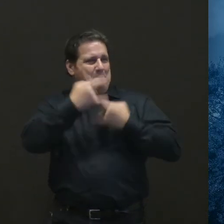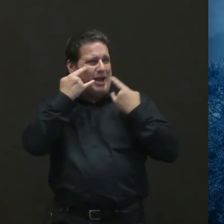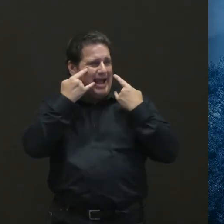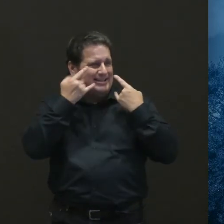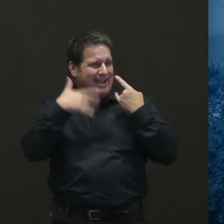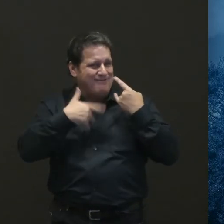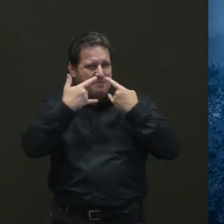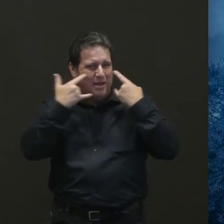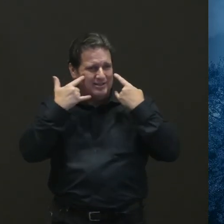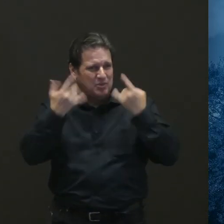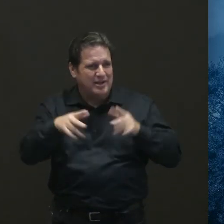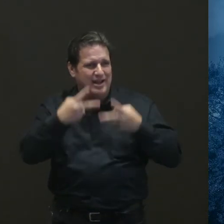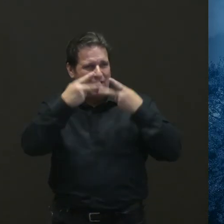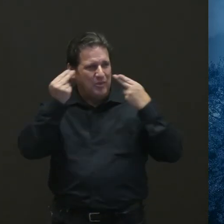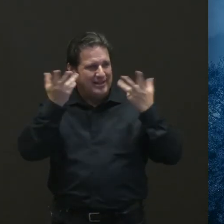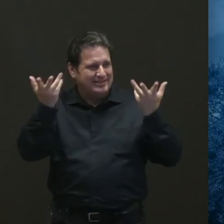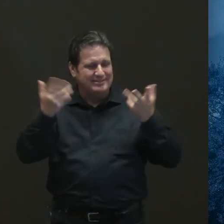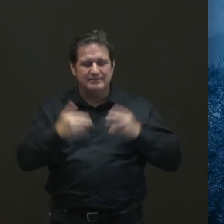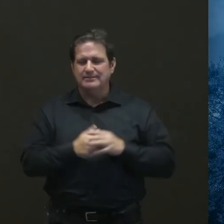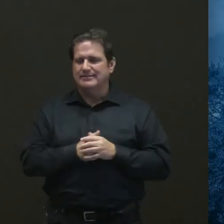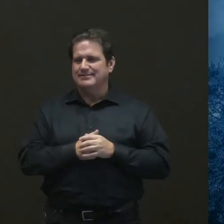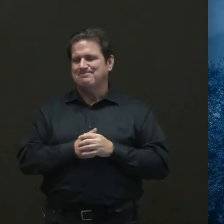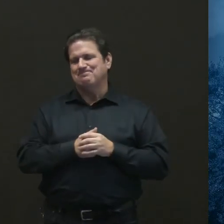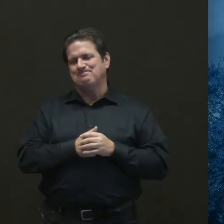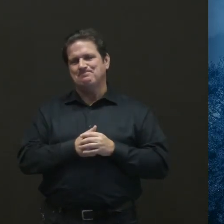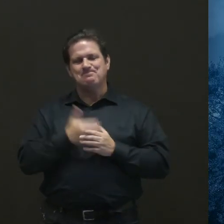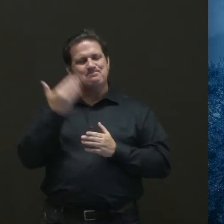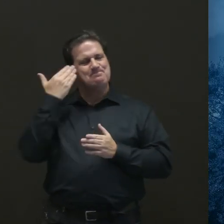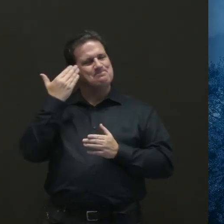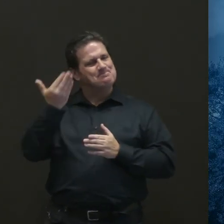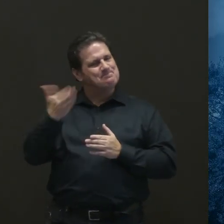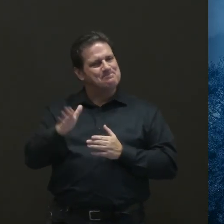sure. I mean, but I don't know. I